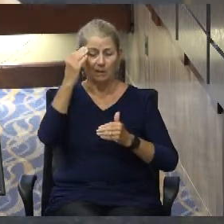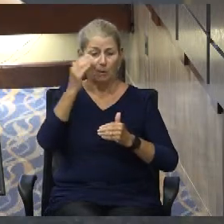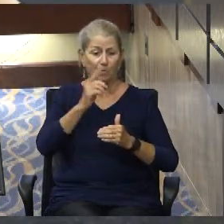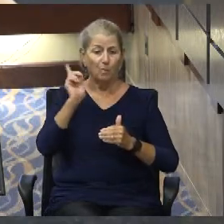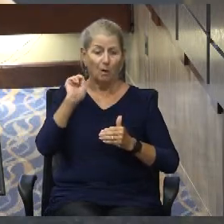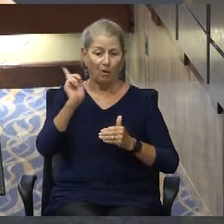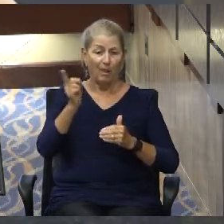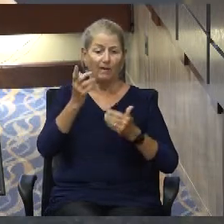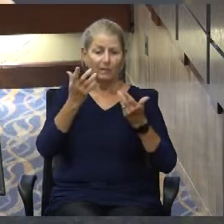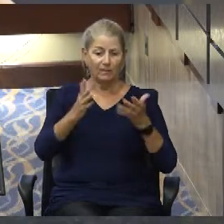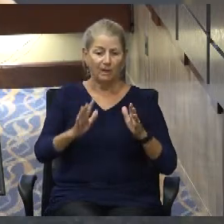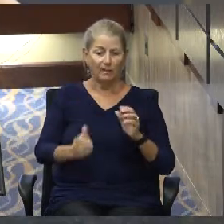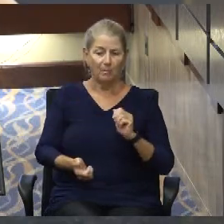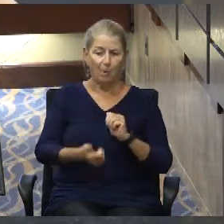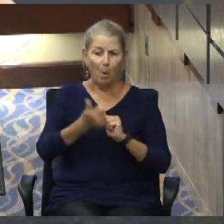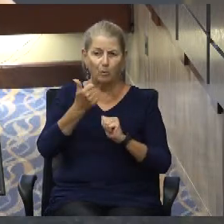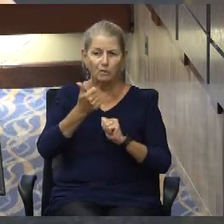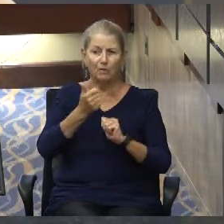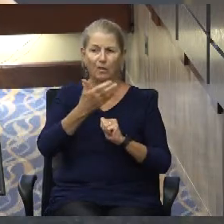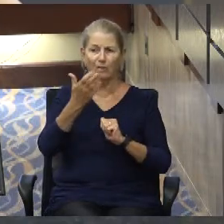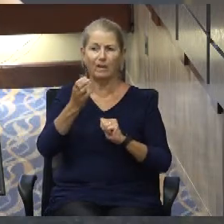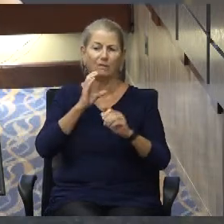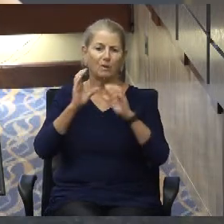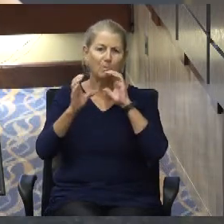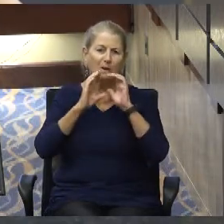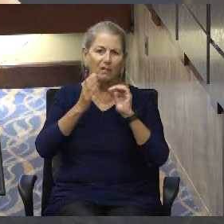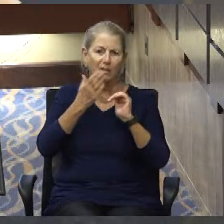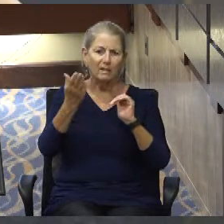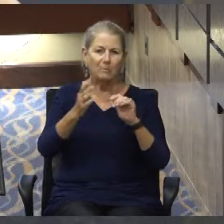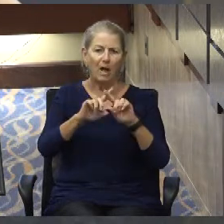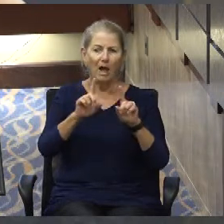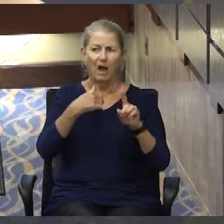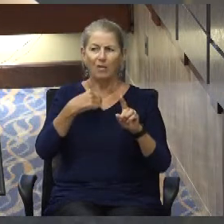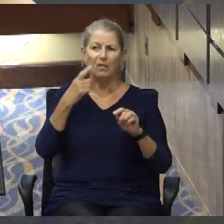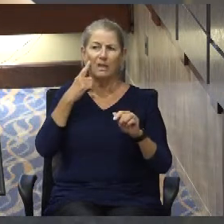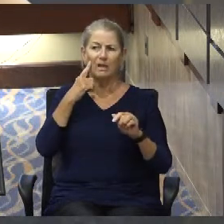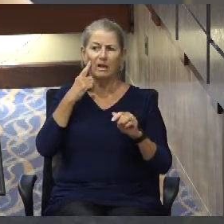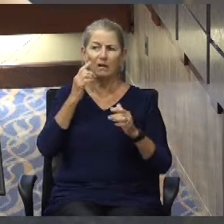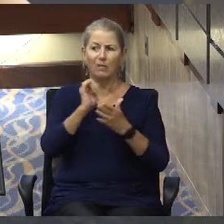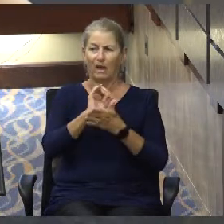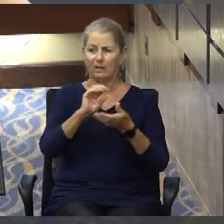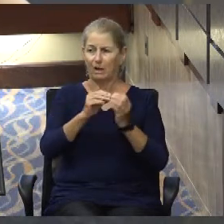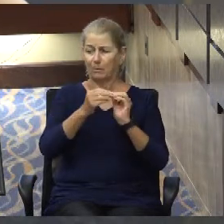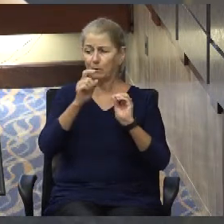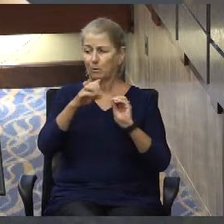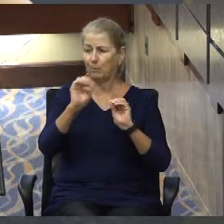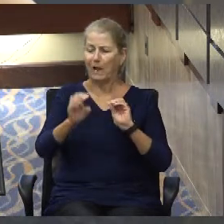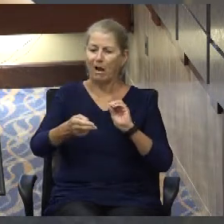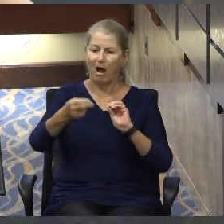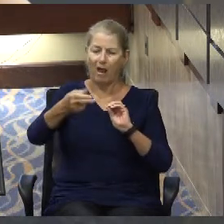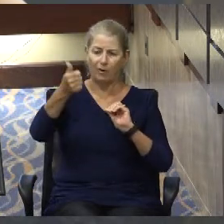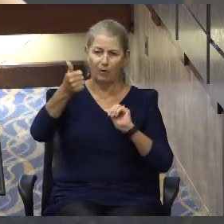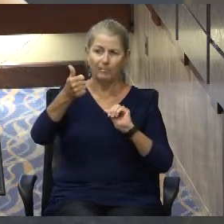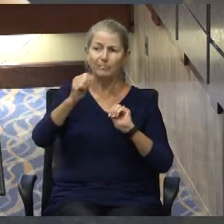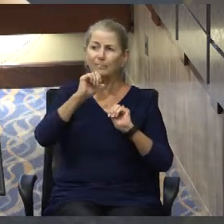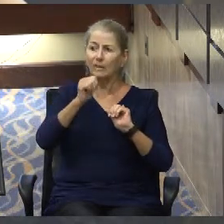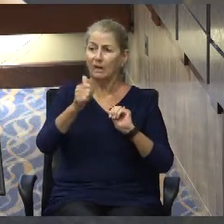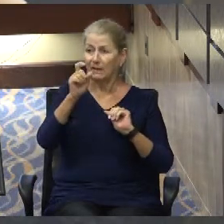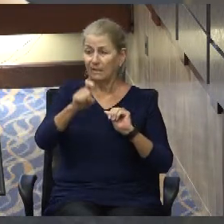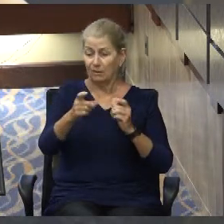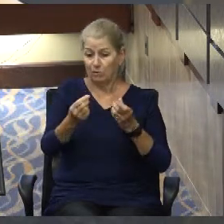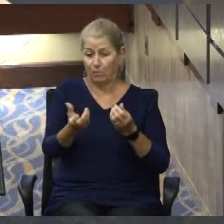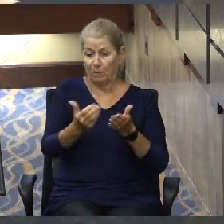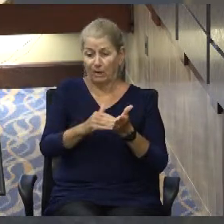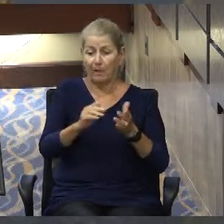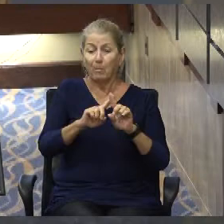done a lion's share of communicating and things, but I think that number should be a little higher. So not that we need to do it again,